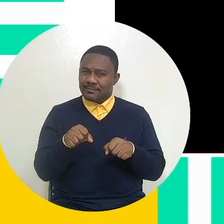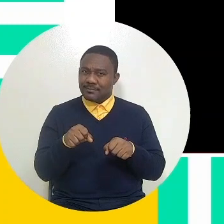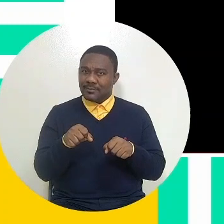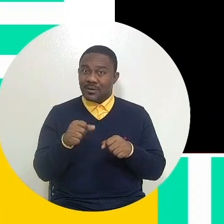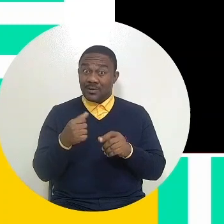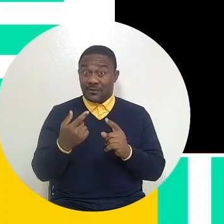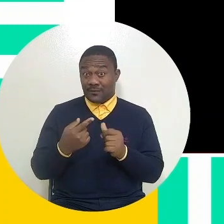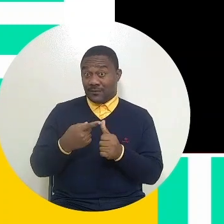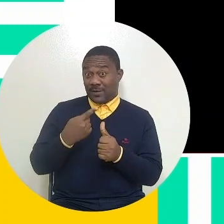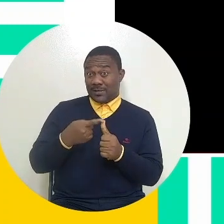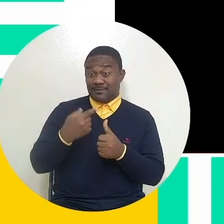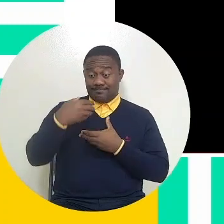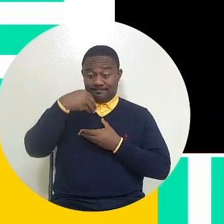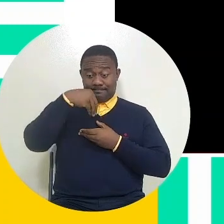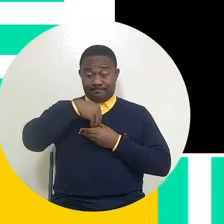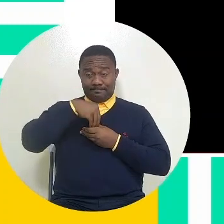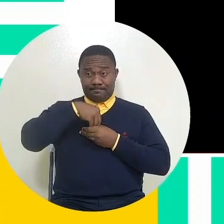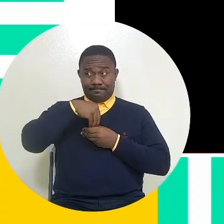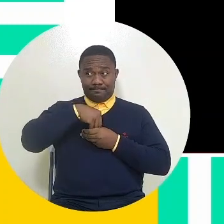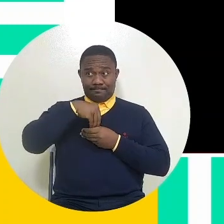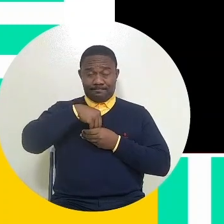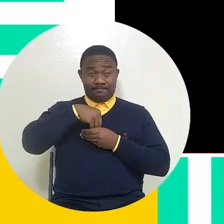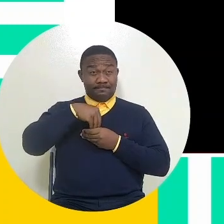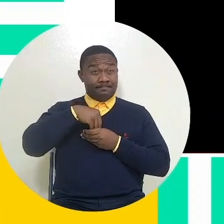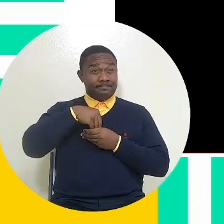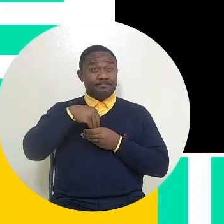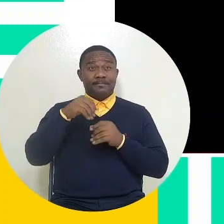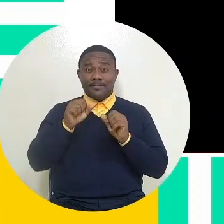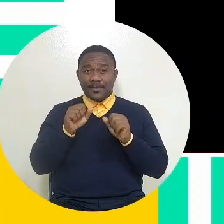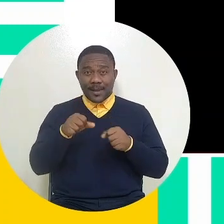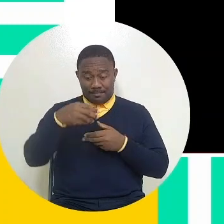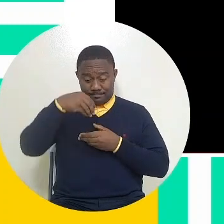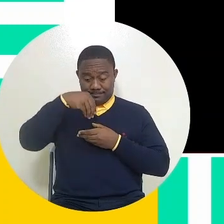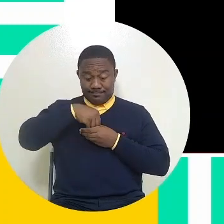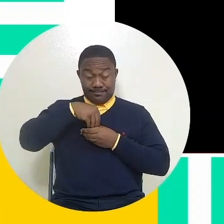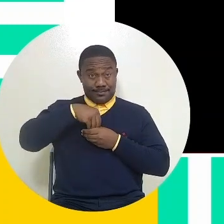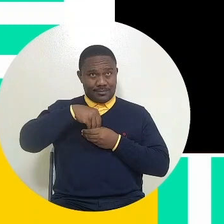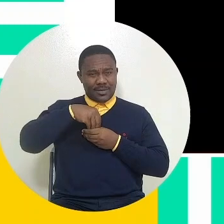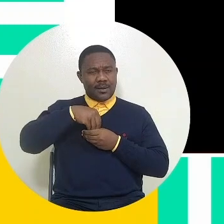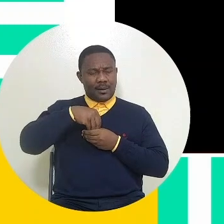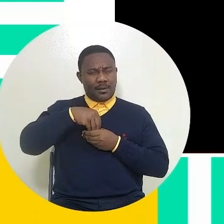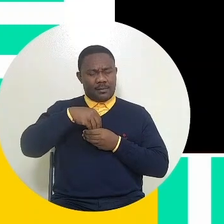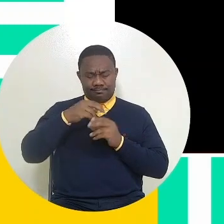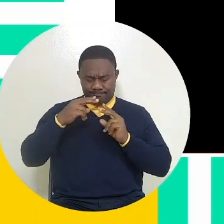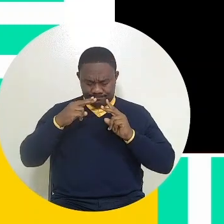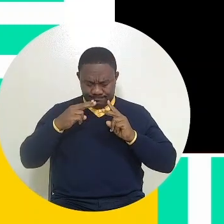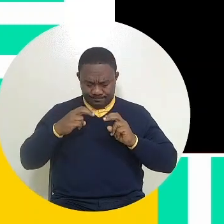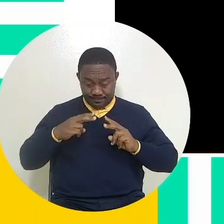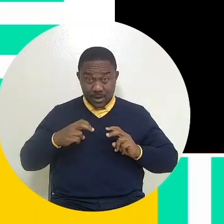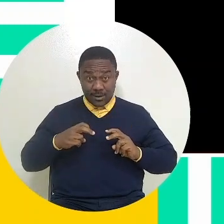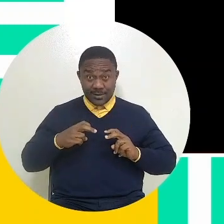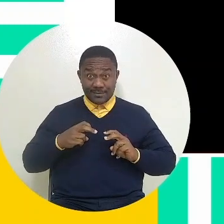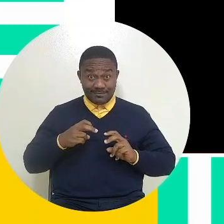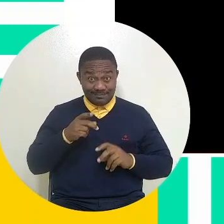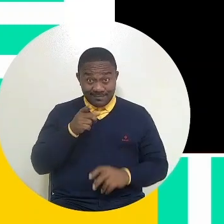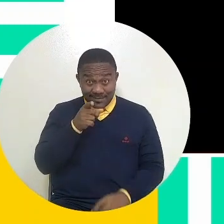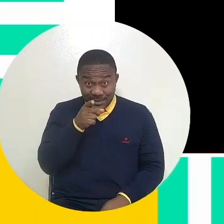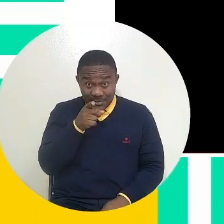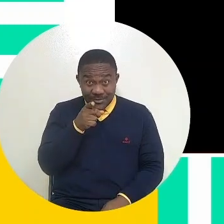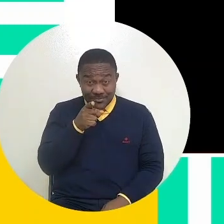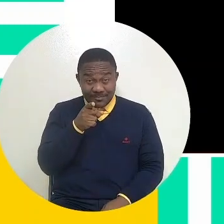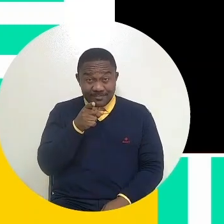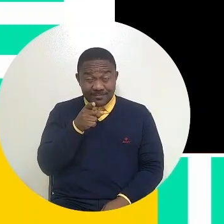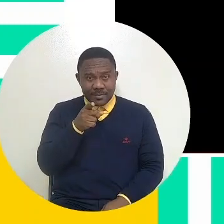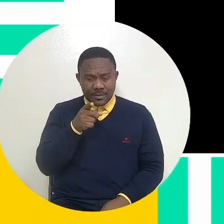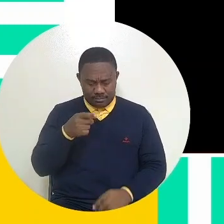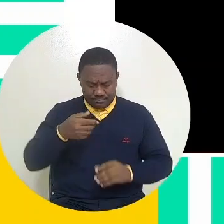in. Not the colors, no logos, not the outfit, not all that. Those are important pieces of the brand. But most important is you. That's where you focus on project